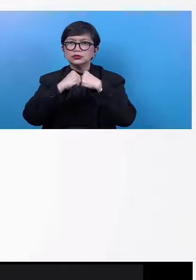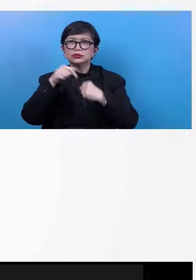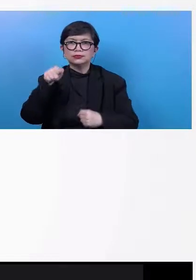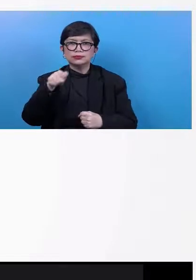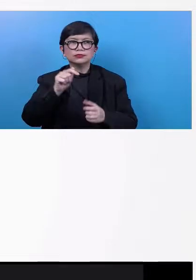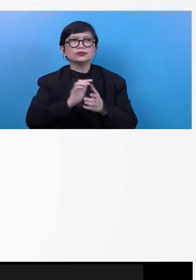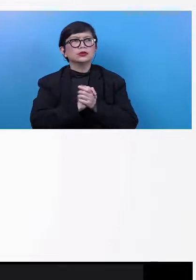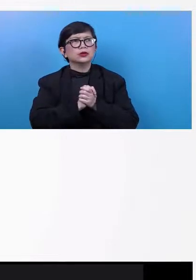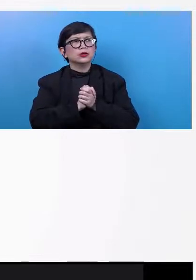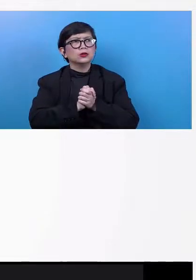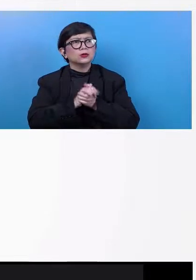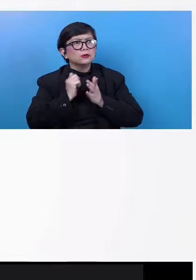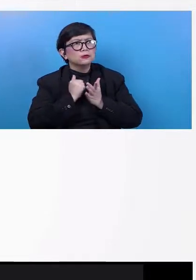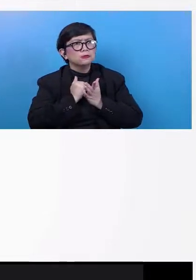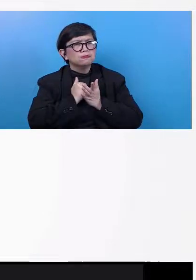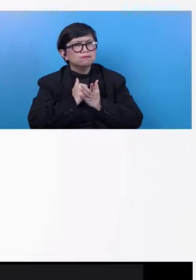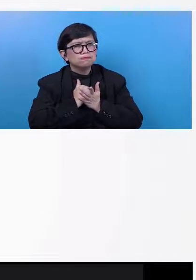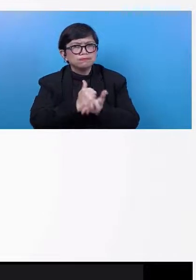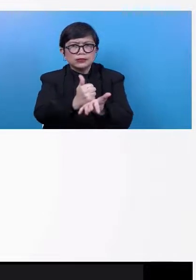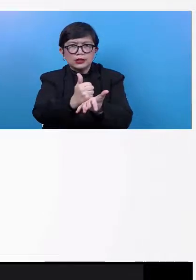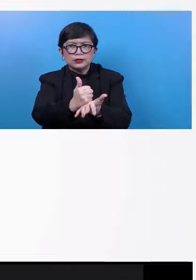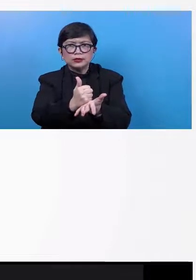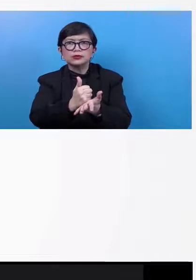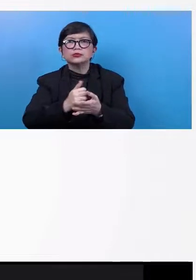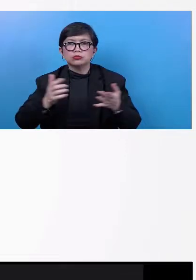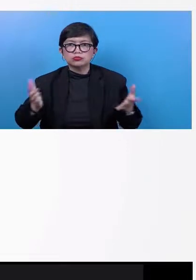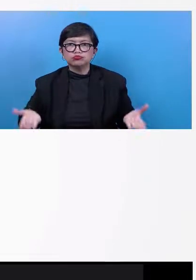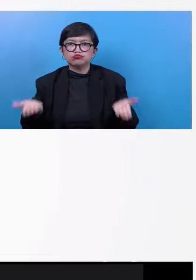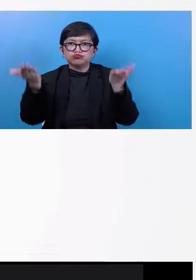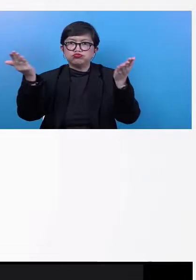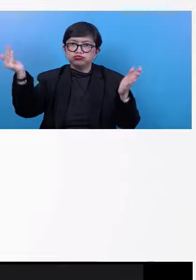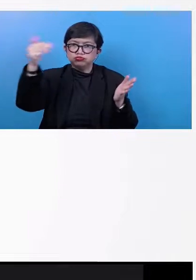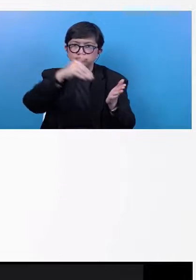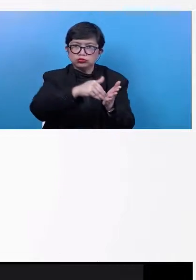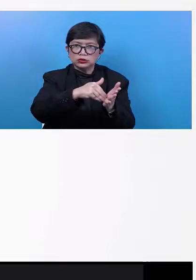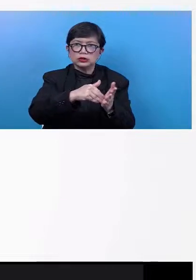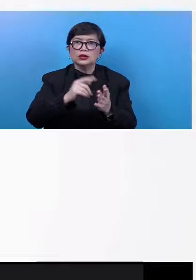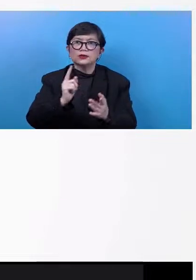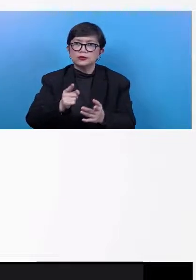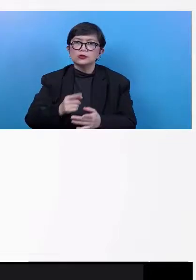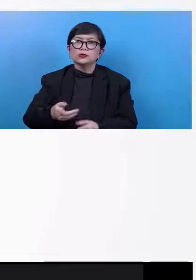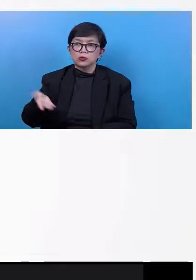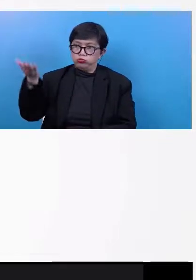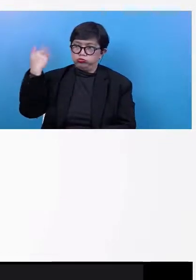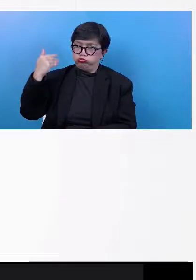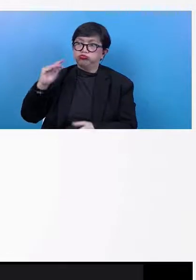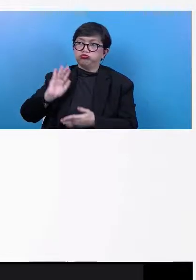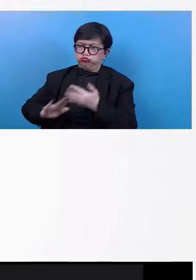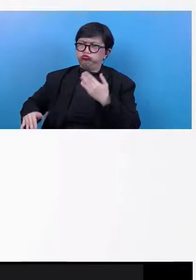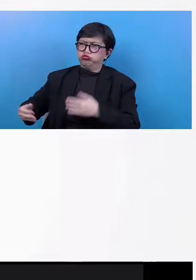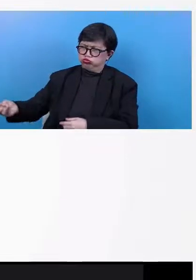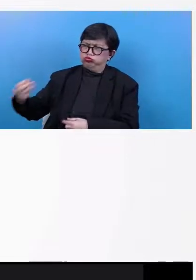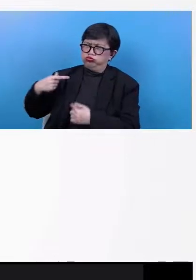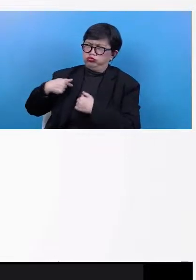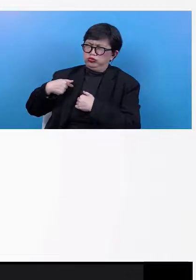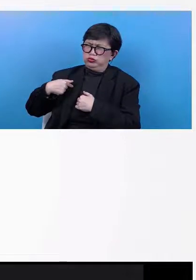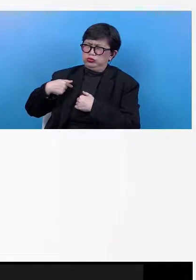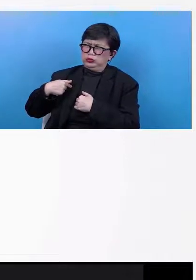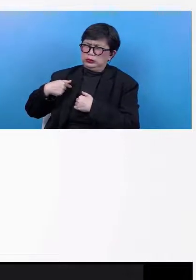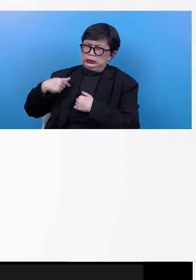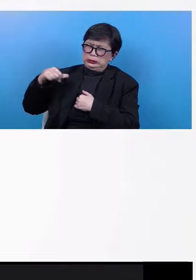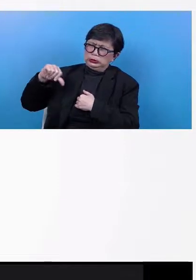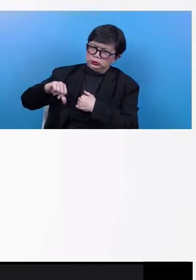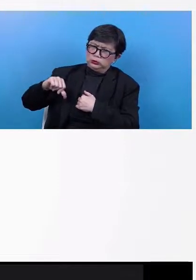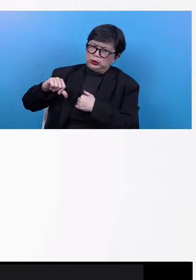recovery by reducing the impact of failure and by being prepared with appropriate resources to